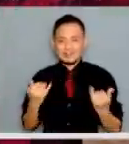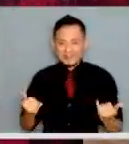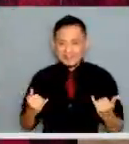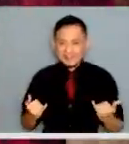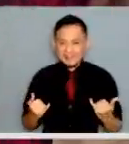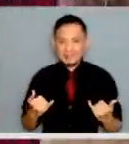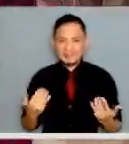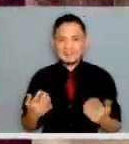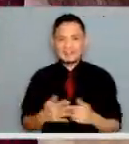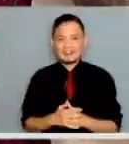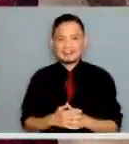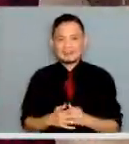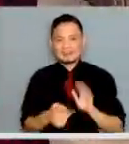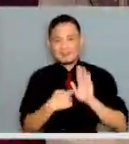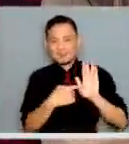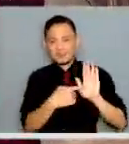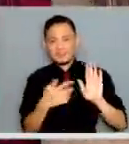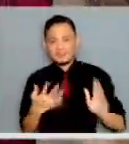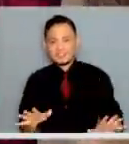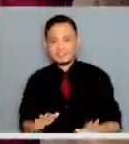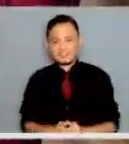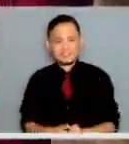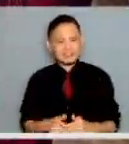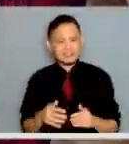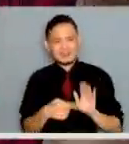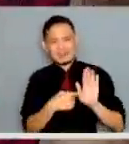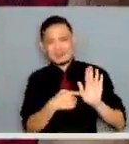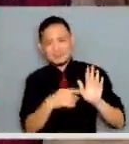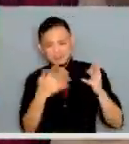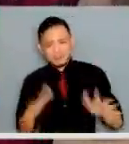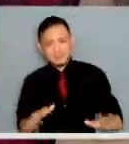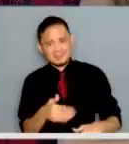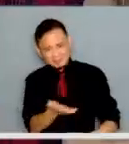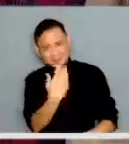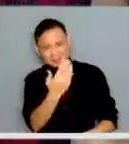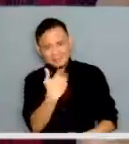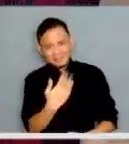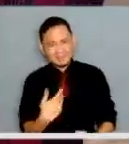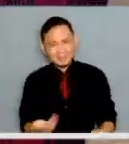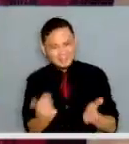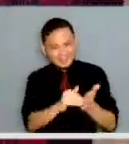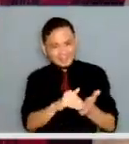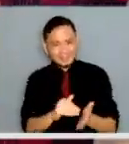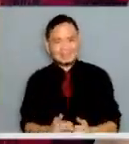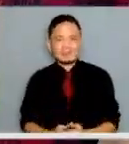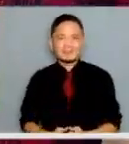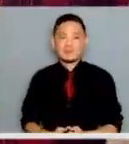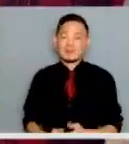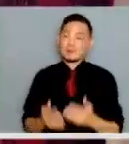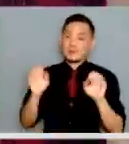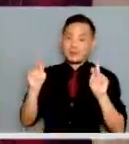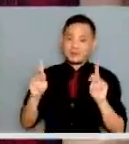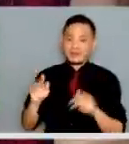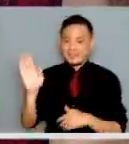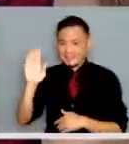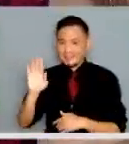show. Nandun ka na eh. Nasabi mo na eh. Hindi mo na. Diyan na pala eh. But I guess, hi Sir Mio. Sir Mio